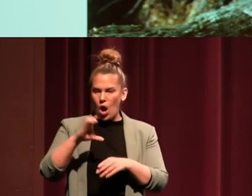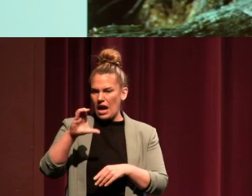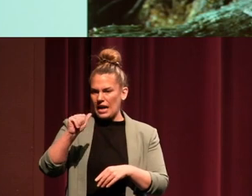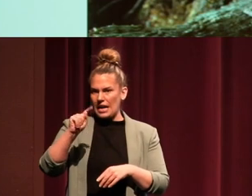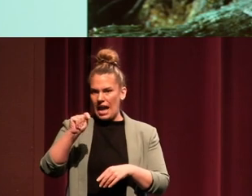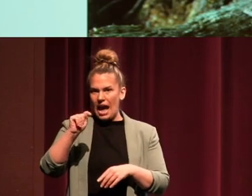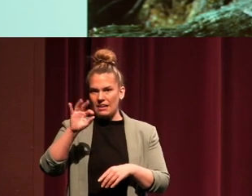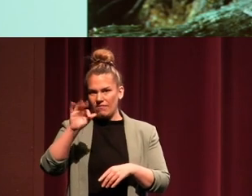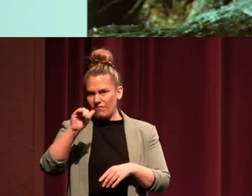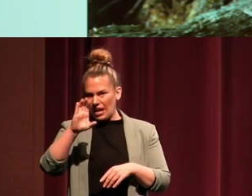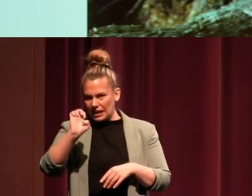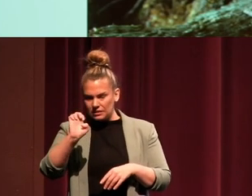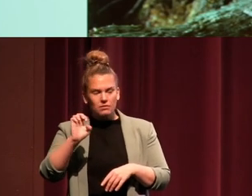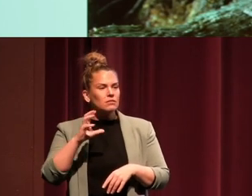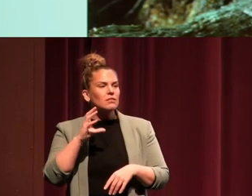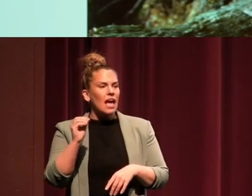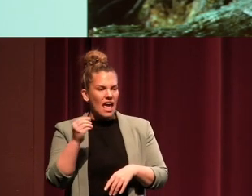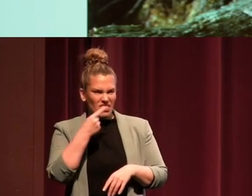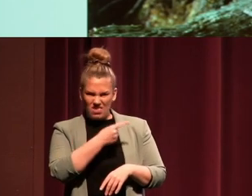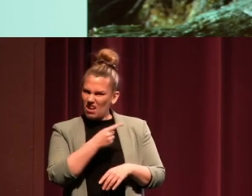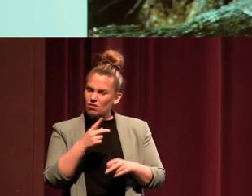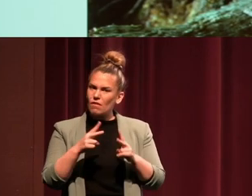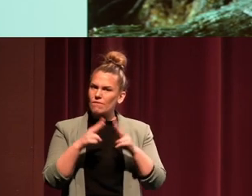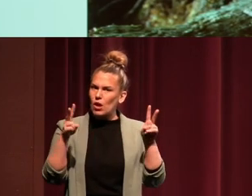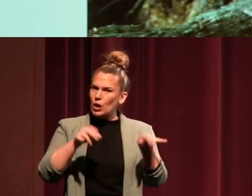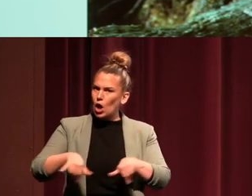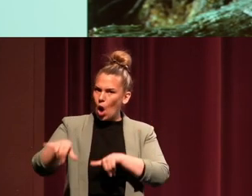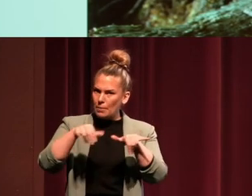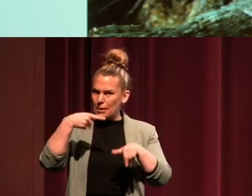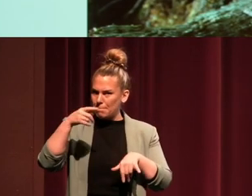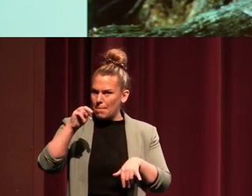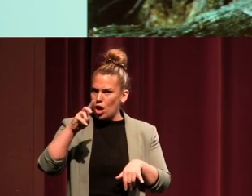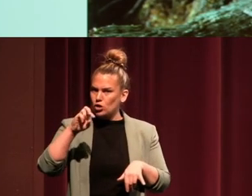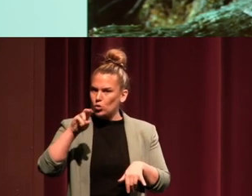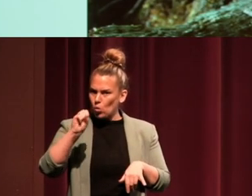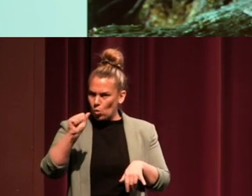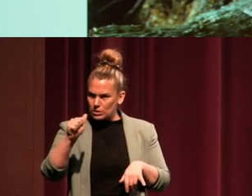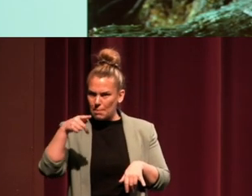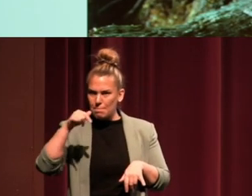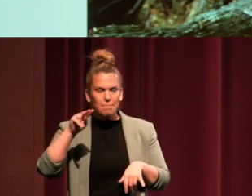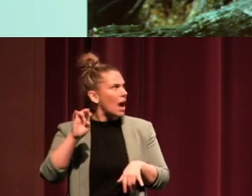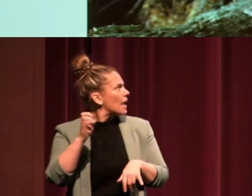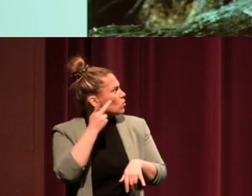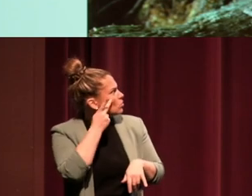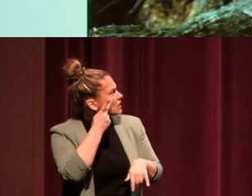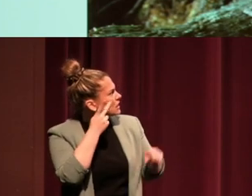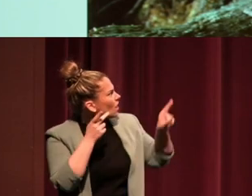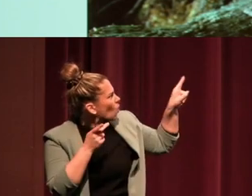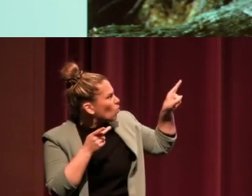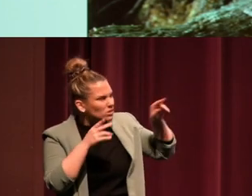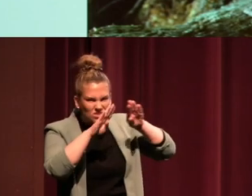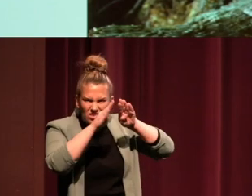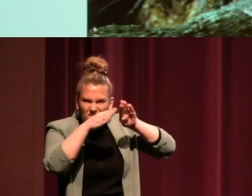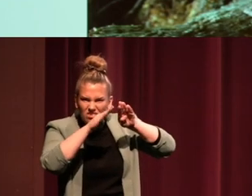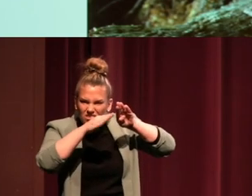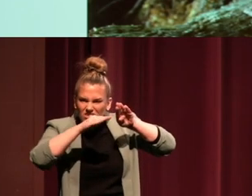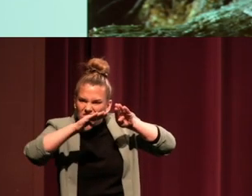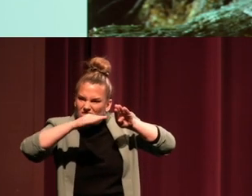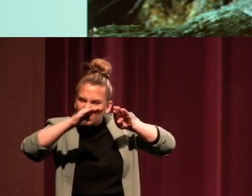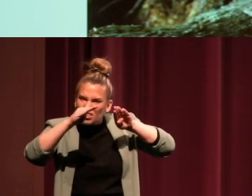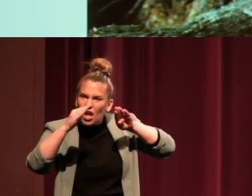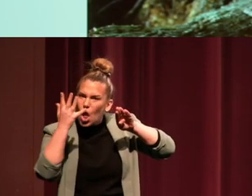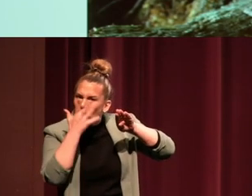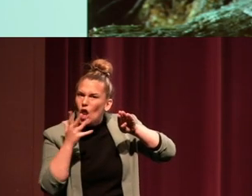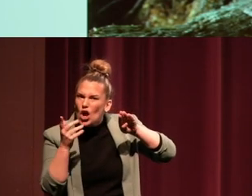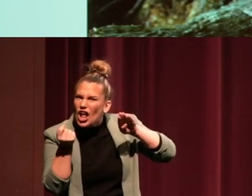in ponderosa pine. And if you look at those little nicks and crannies on the side there, they actually do look a little